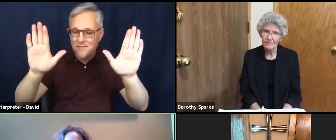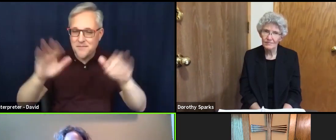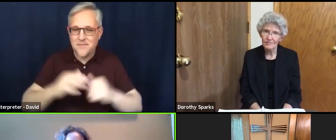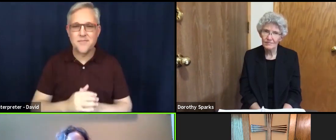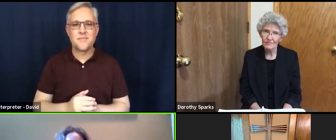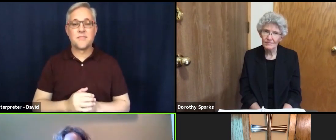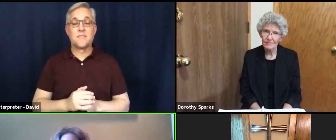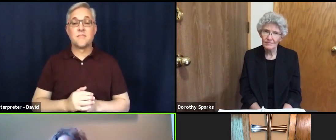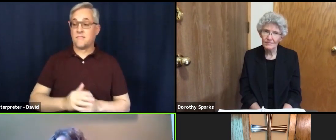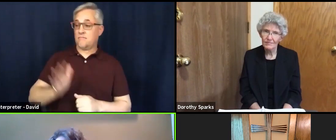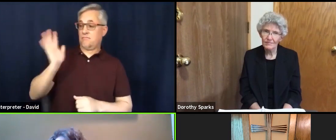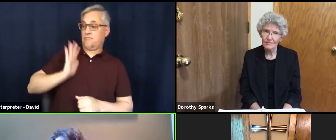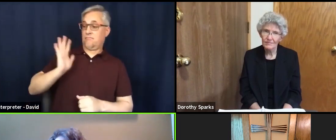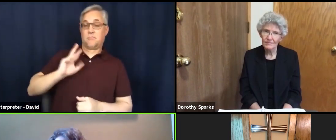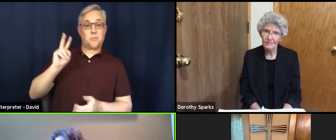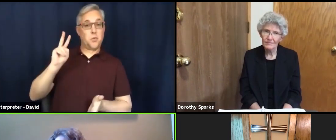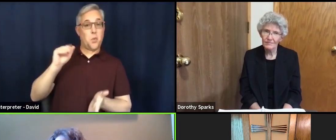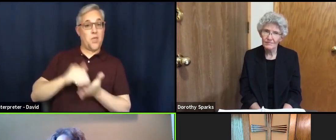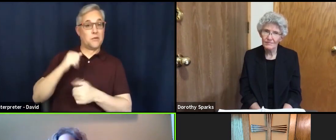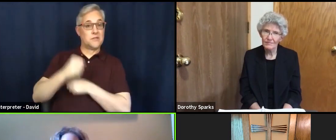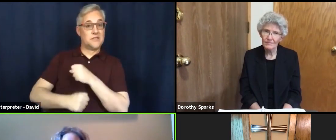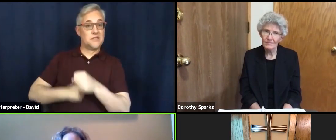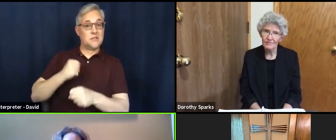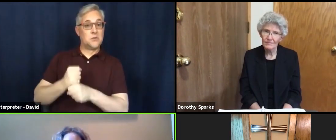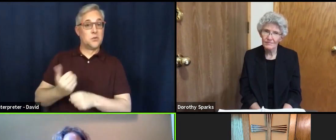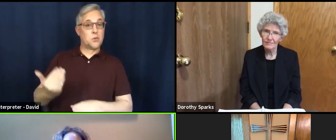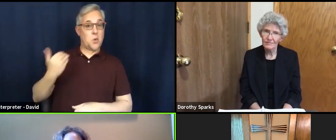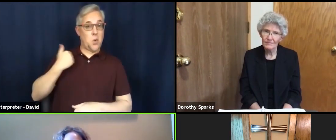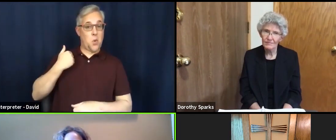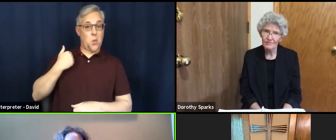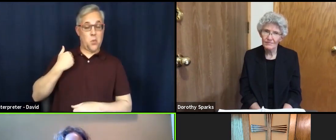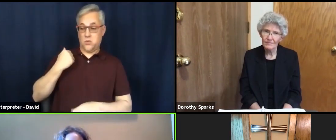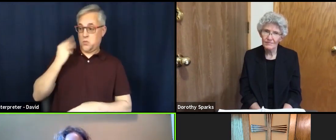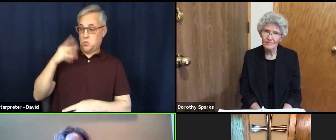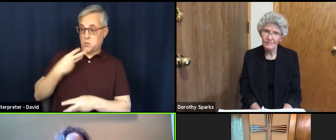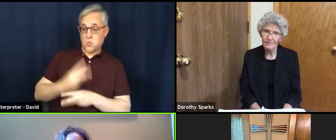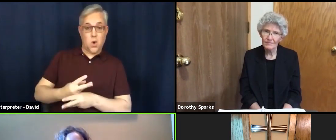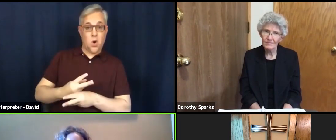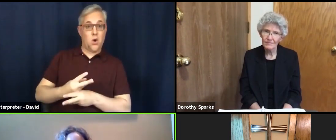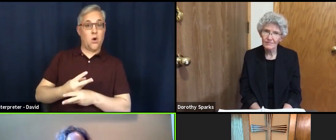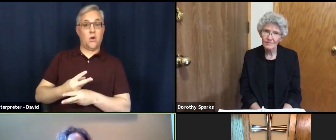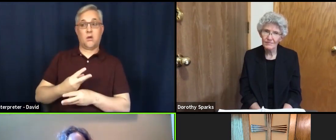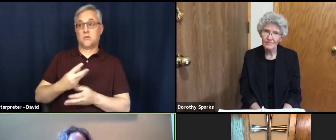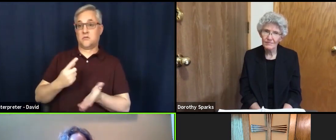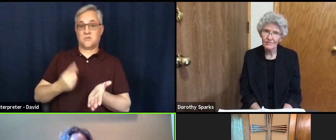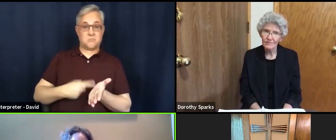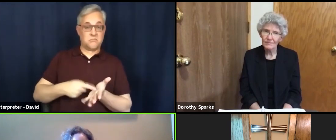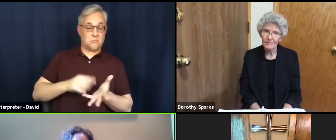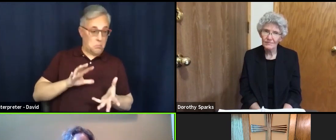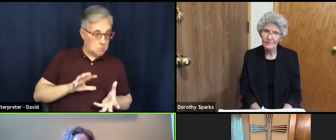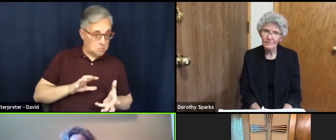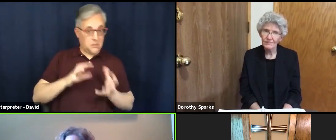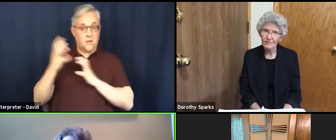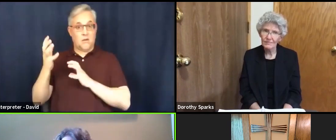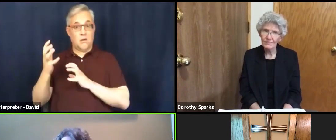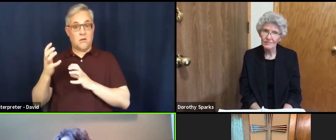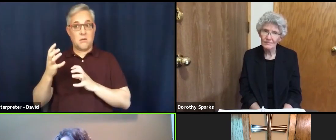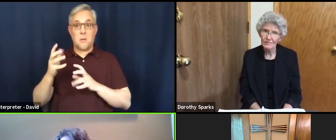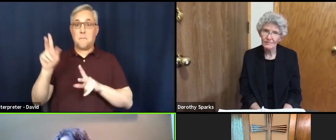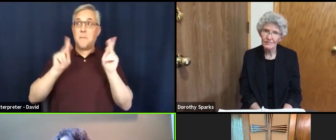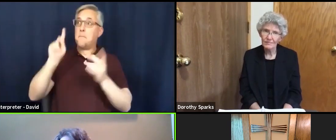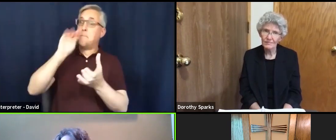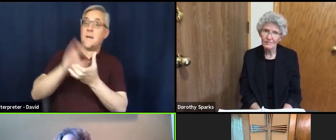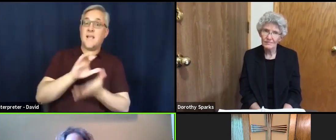the world 2,000 years ago, we believers need to be encouraged.